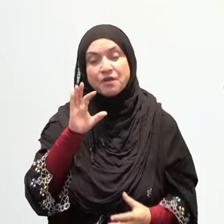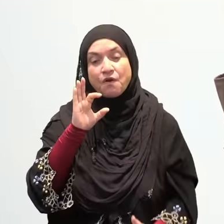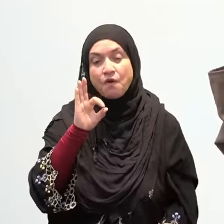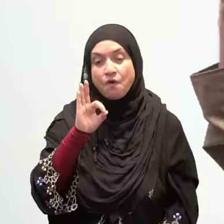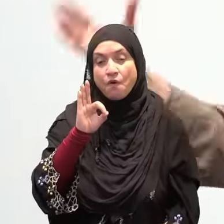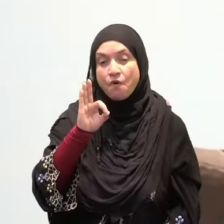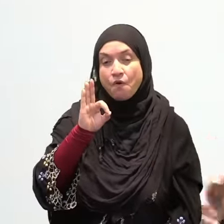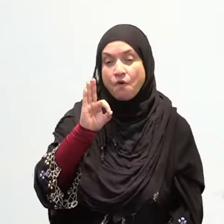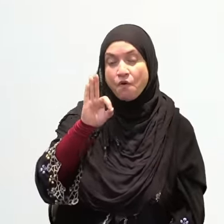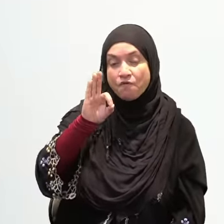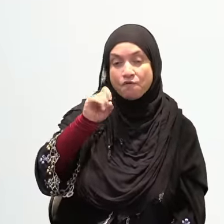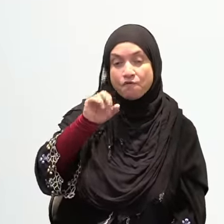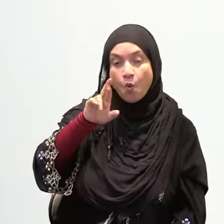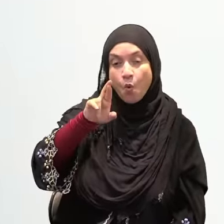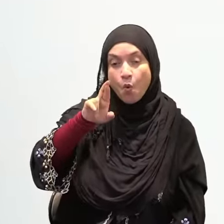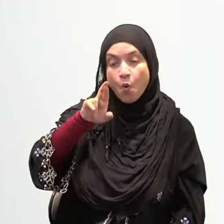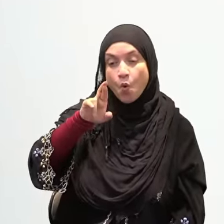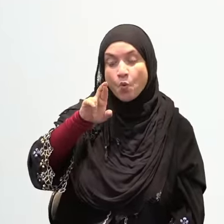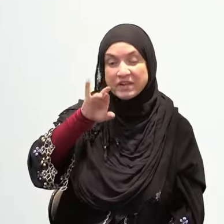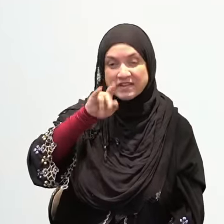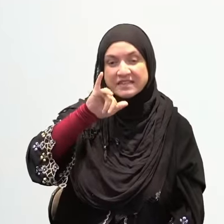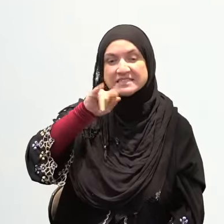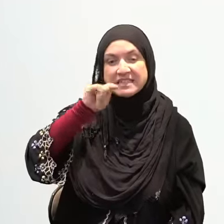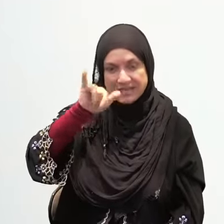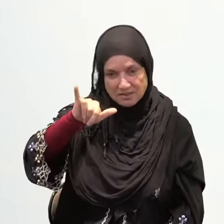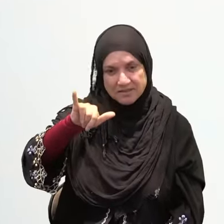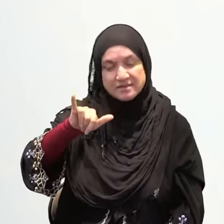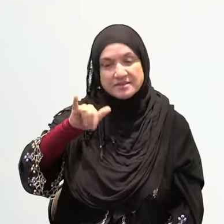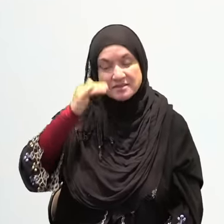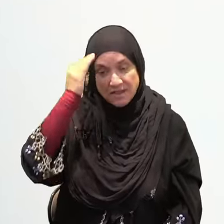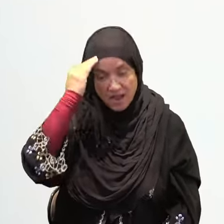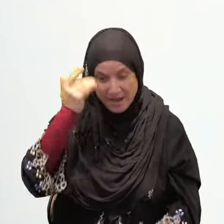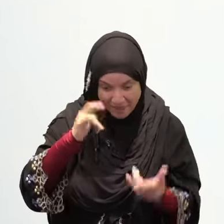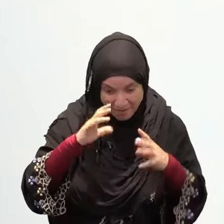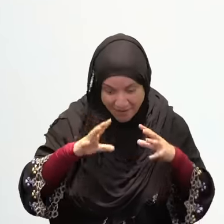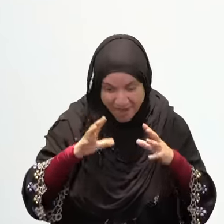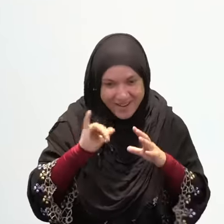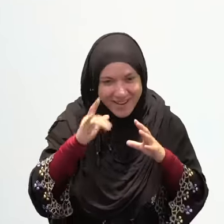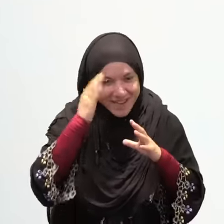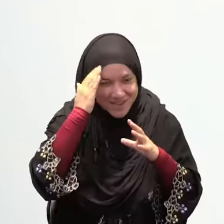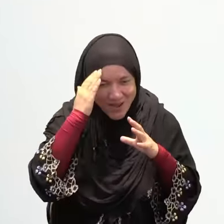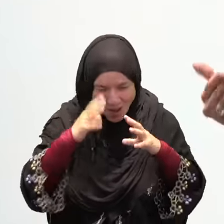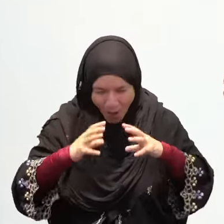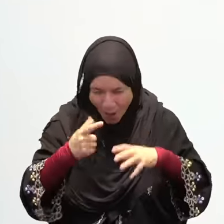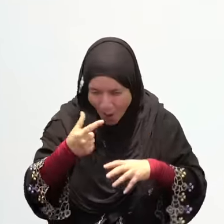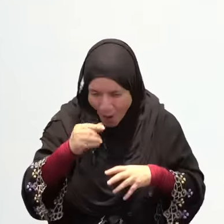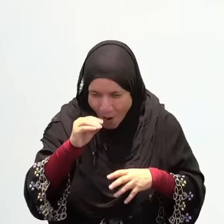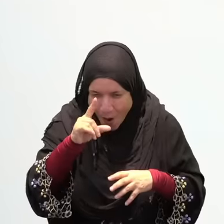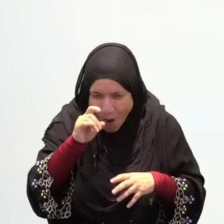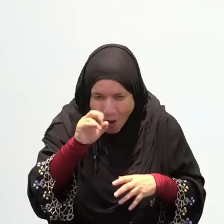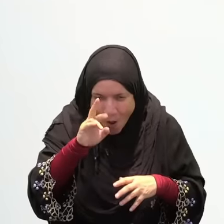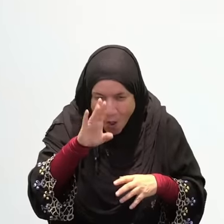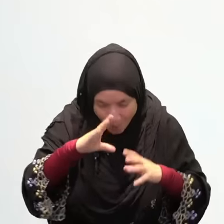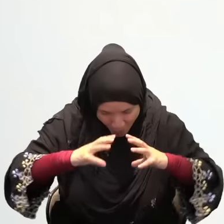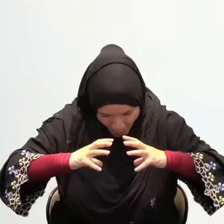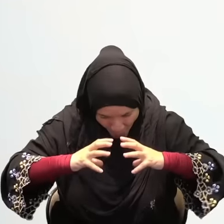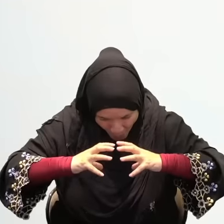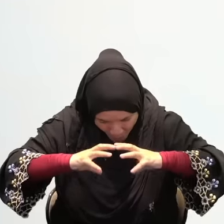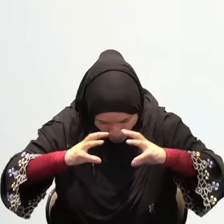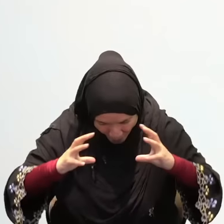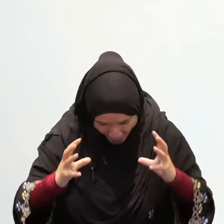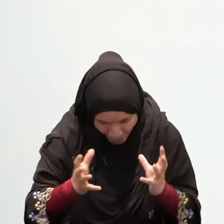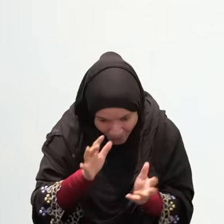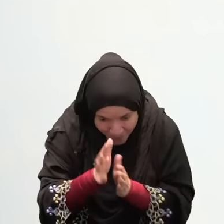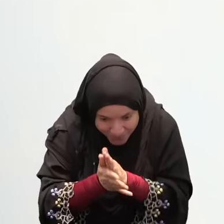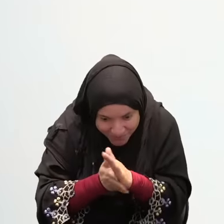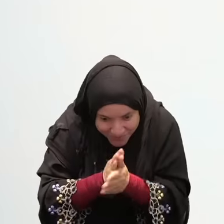shayateen and, you know, fortune tellers and soothsayers. How is it that sometimes they get it right? They say something that's true. A part of it is true.